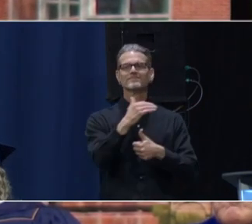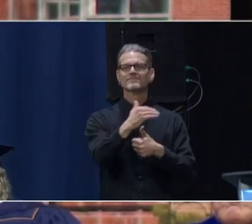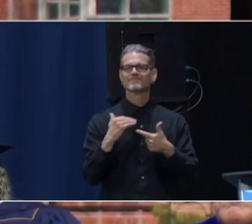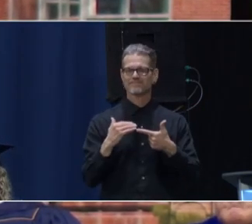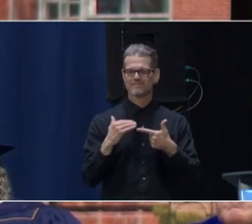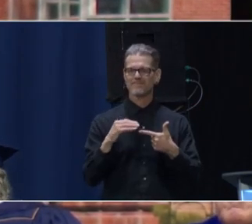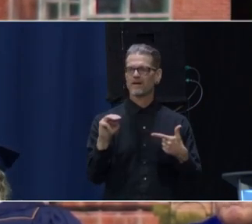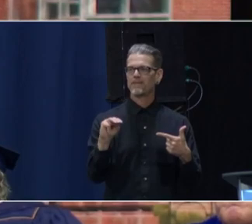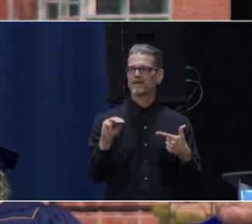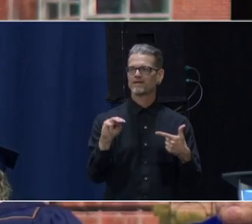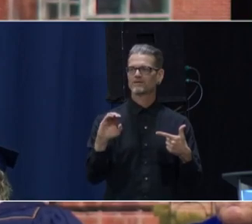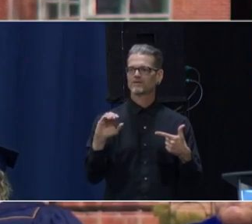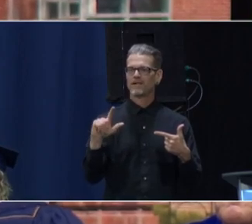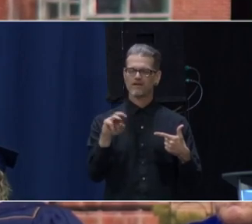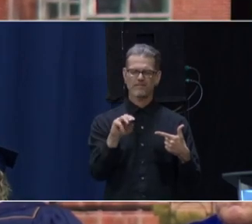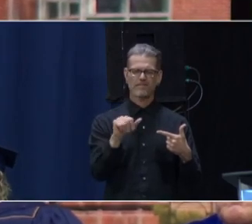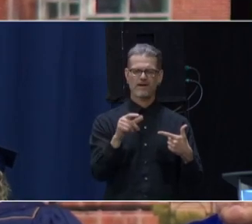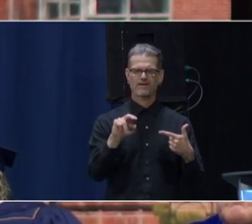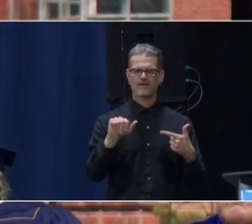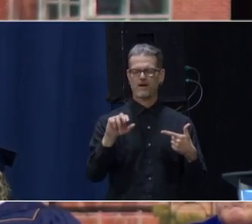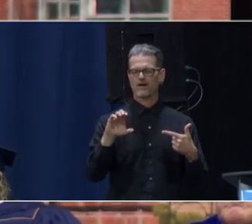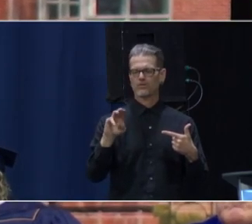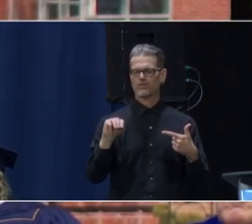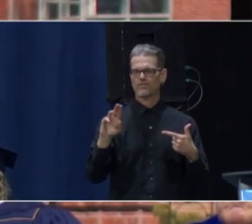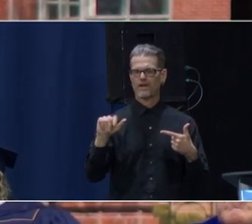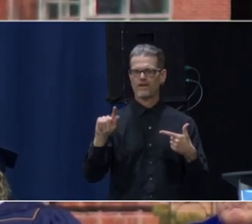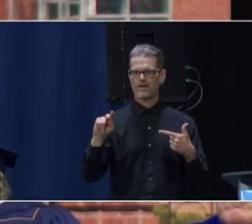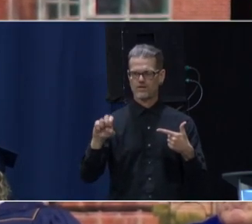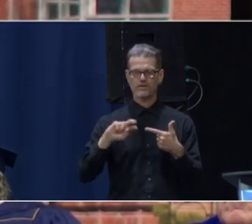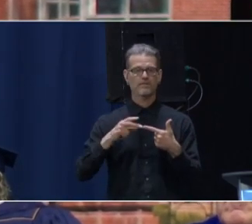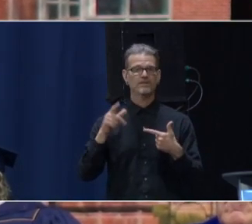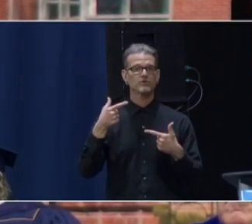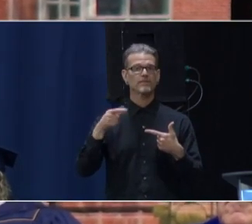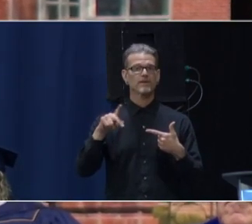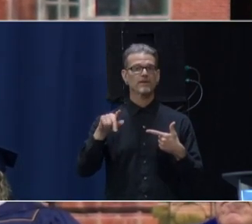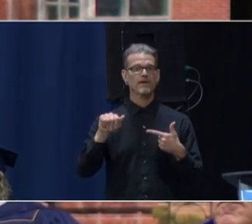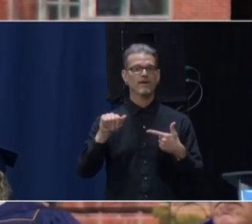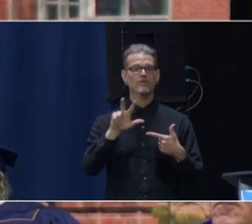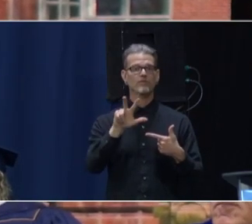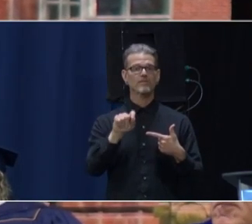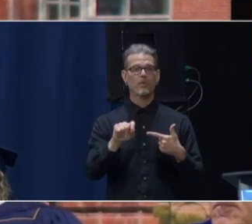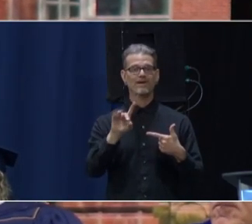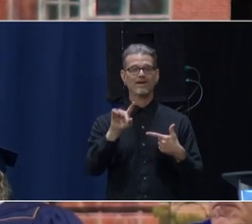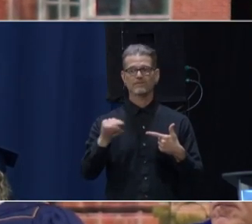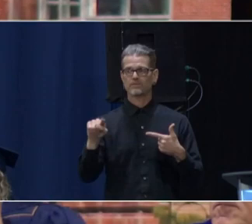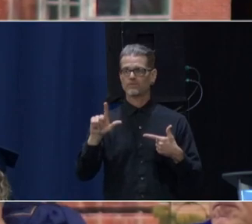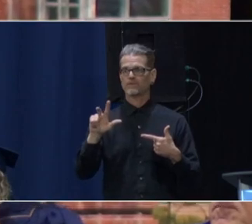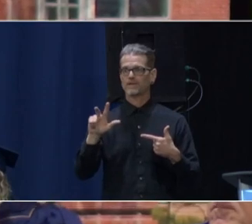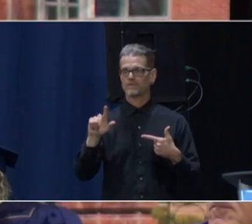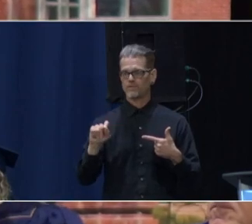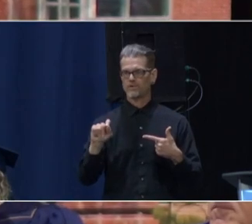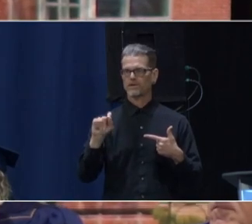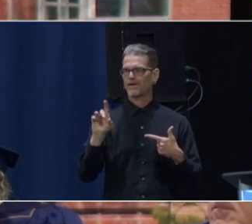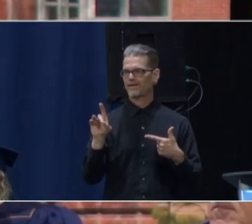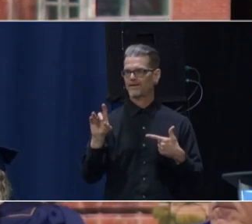Students graduating magna cum laude have maintained a cumulative grade point average of between 3.8 and 3.89.